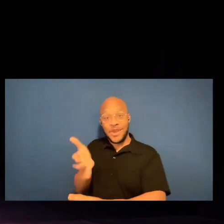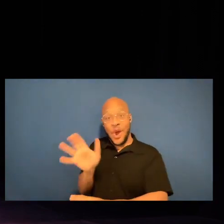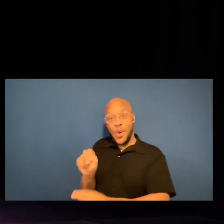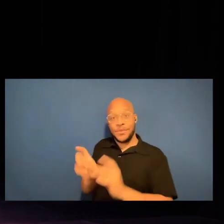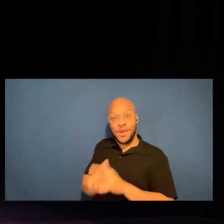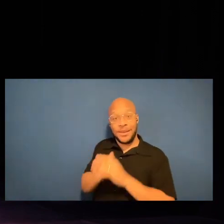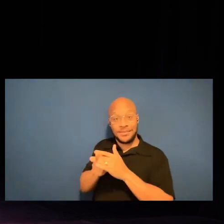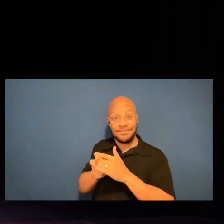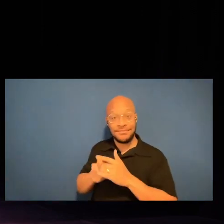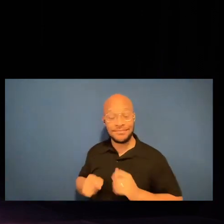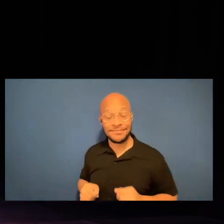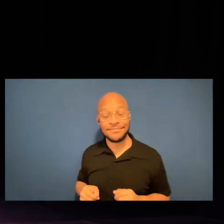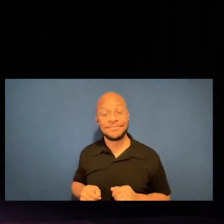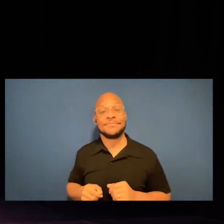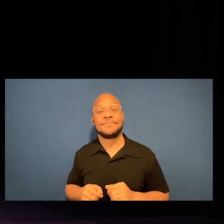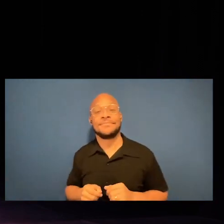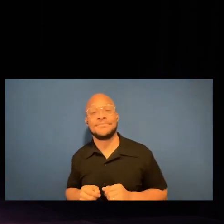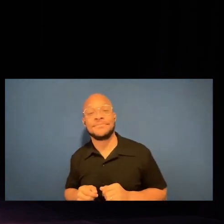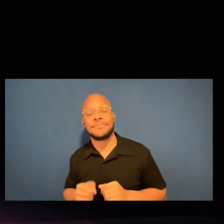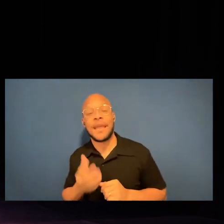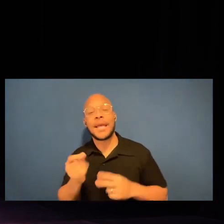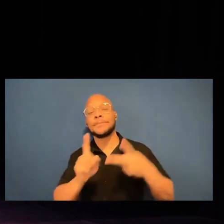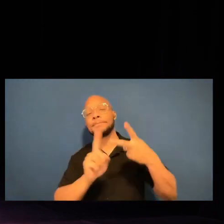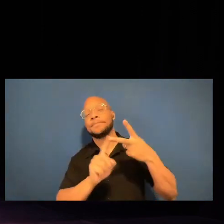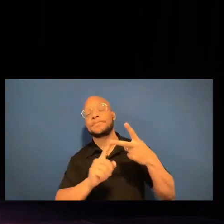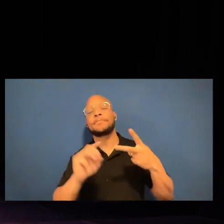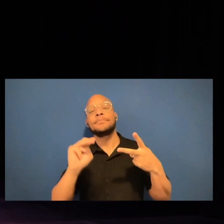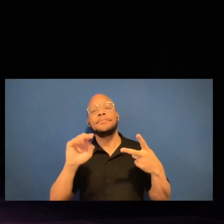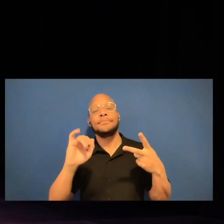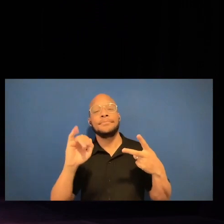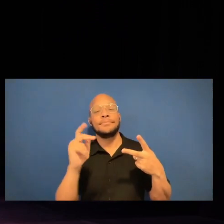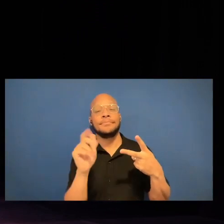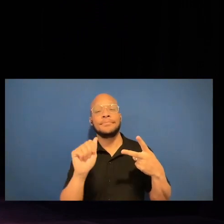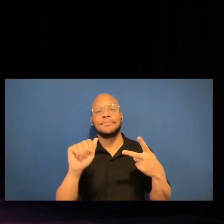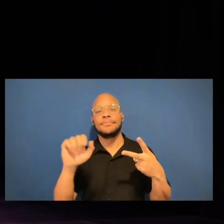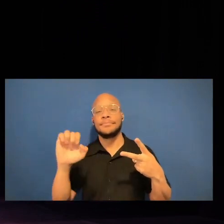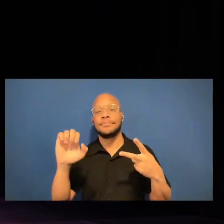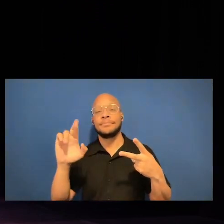And Mika Ernest Jennings,